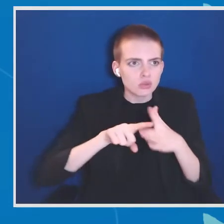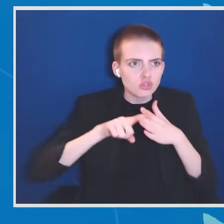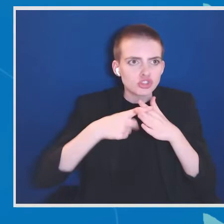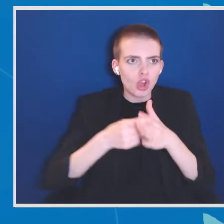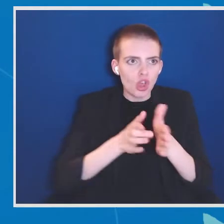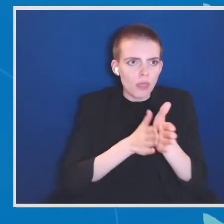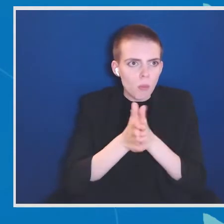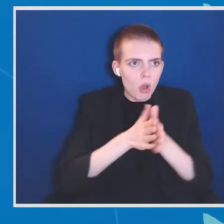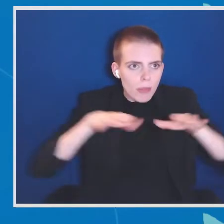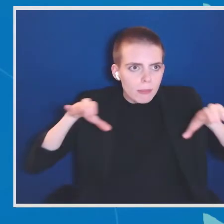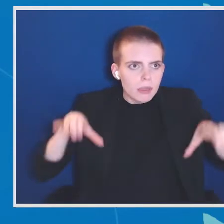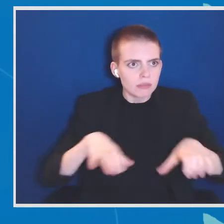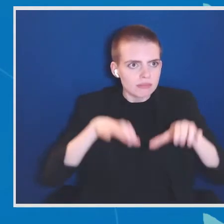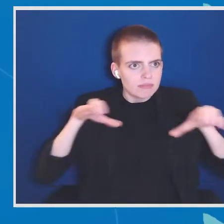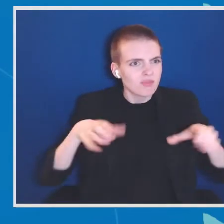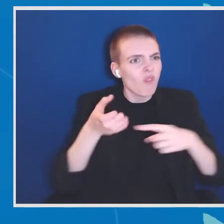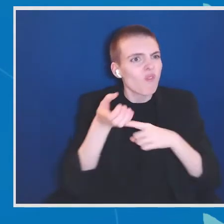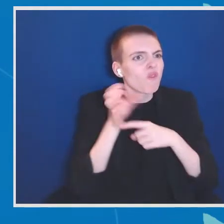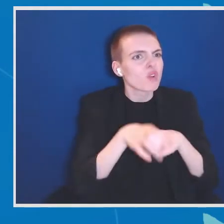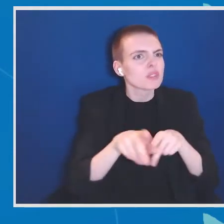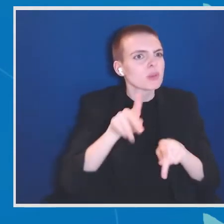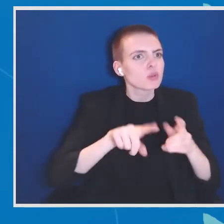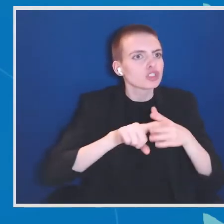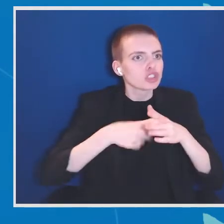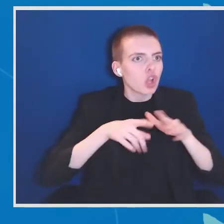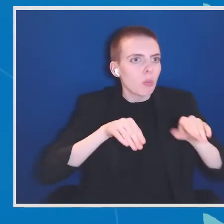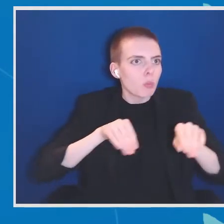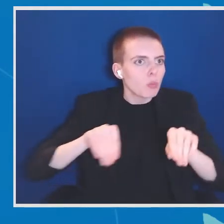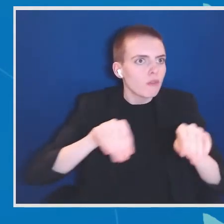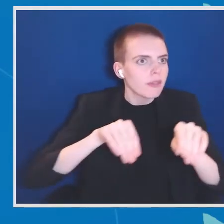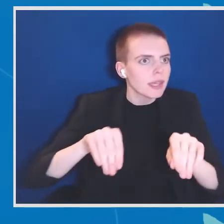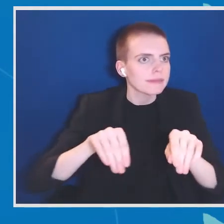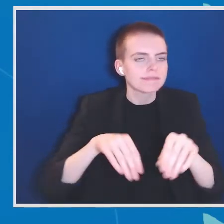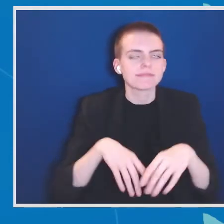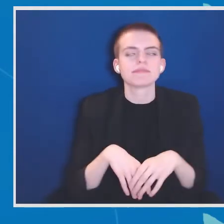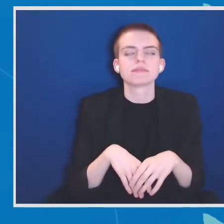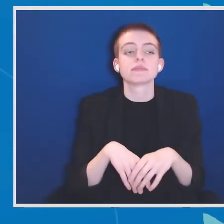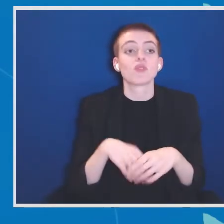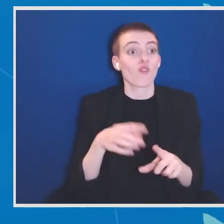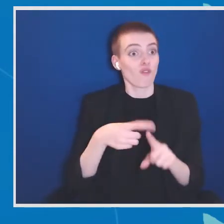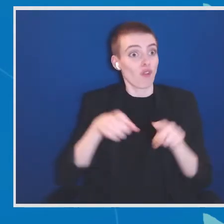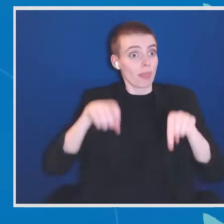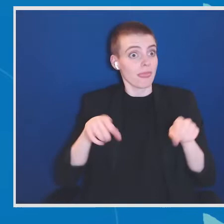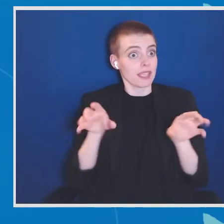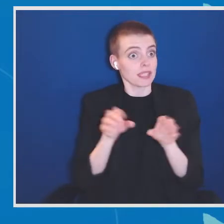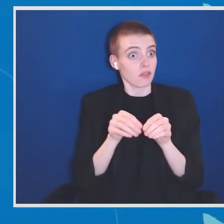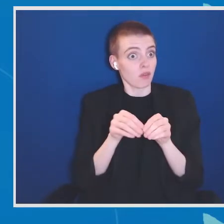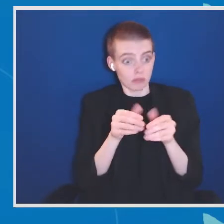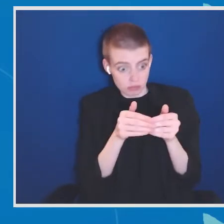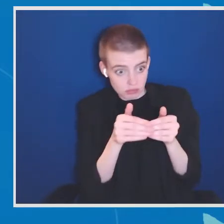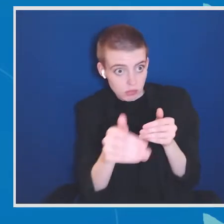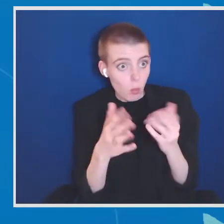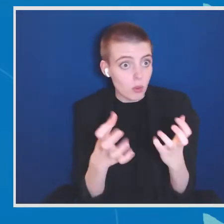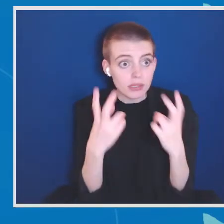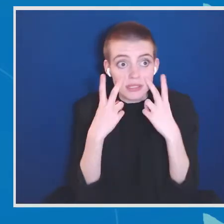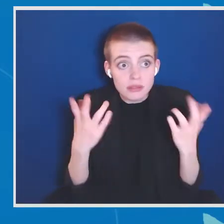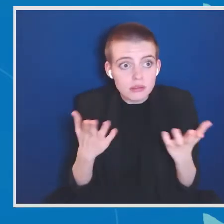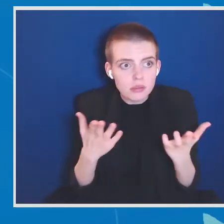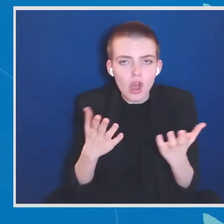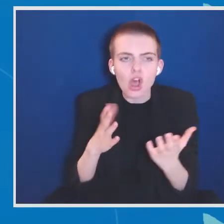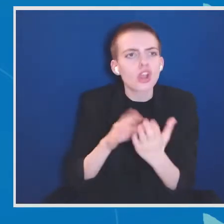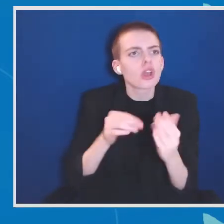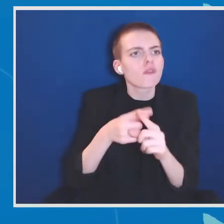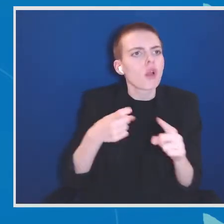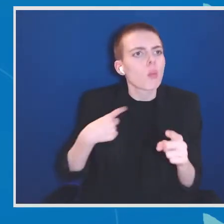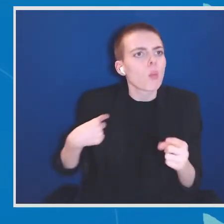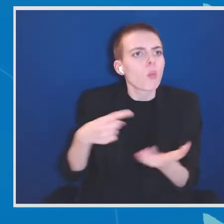moving. And what we want to be able to see, I think, from this conference is learn from what we've been doing when it comes